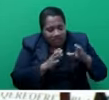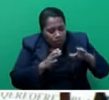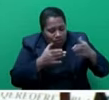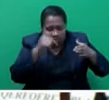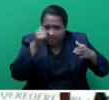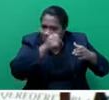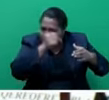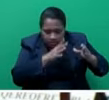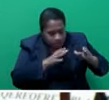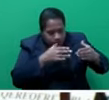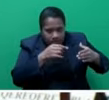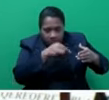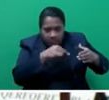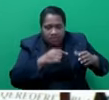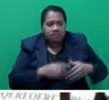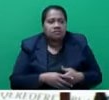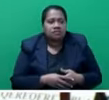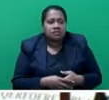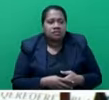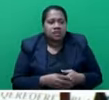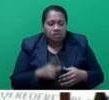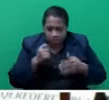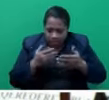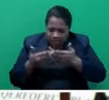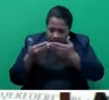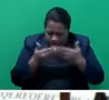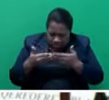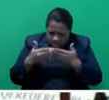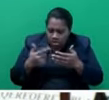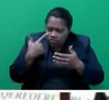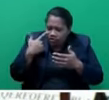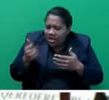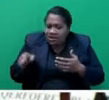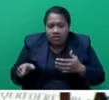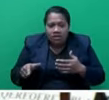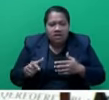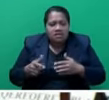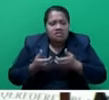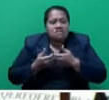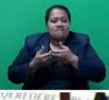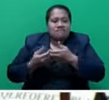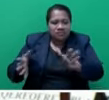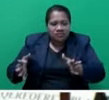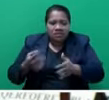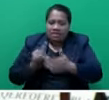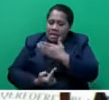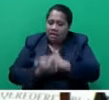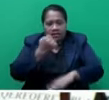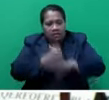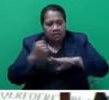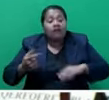inquiry, a study to find out the level of wastage that happens in government and